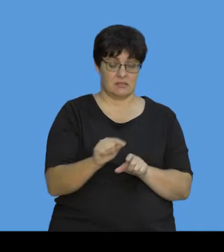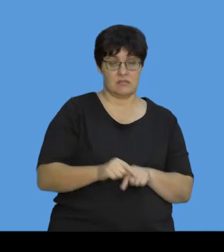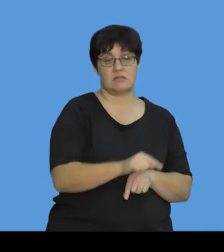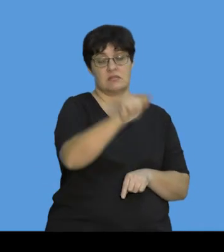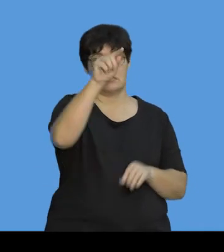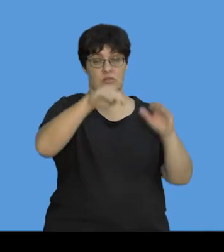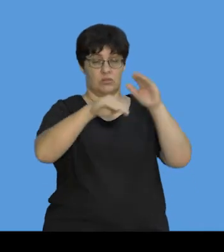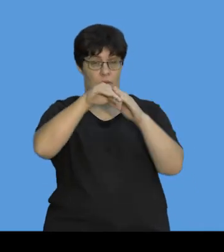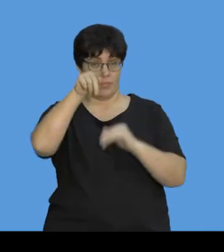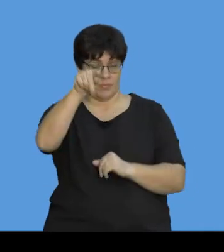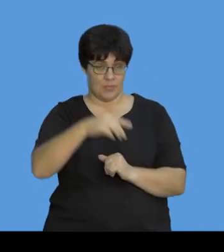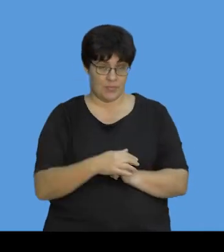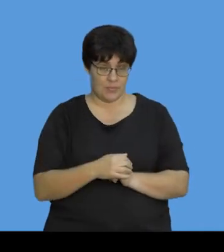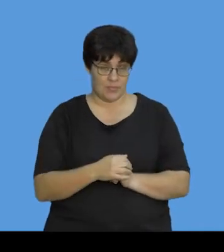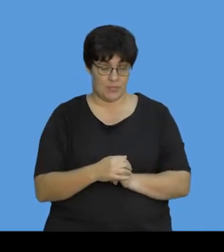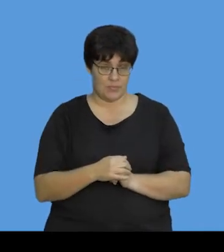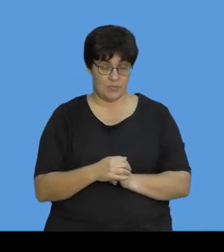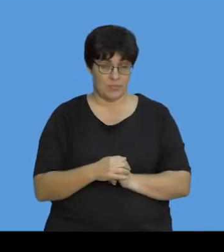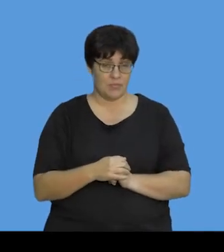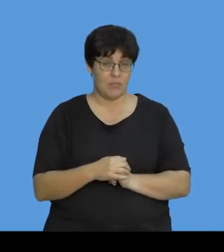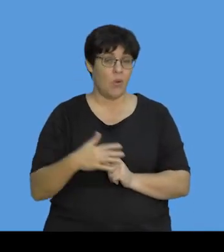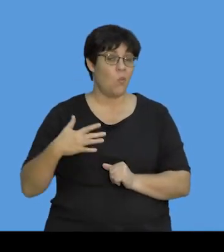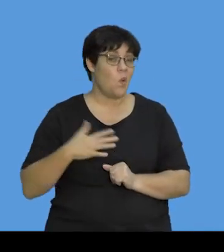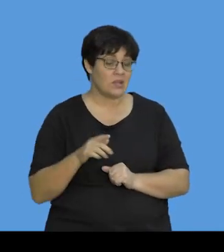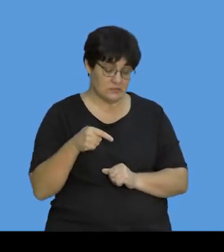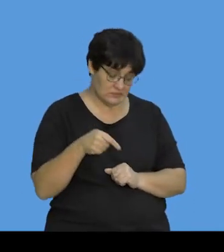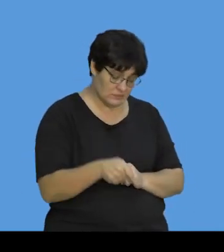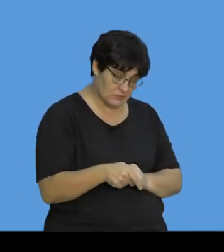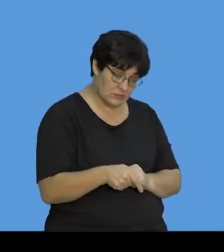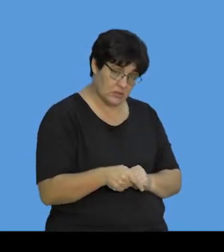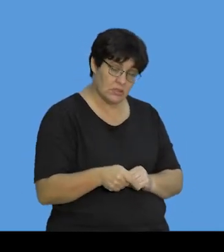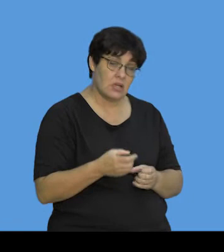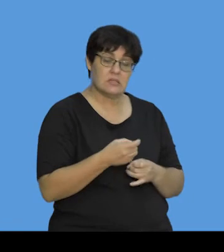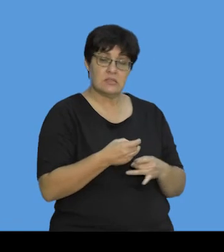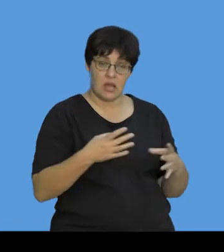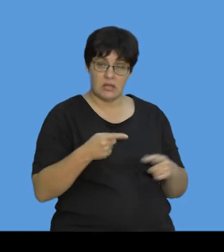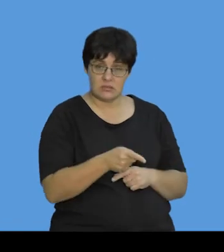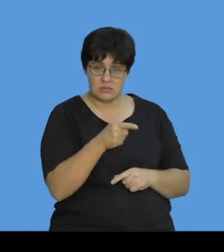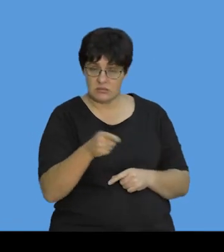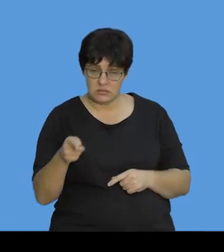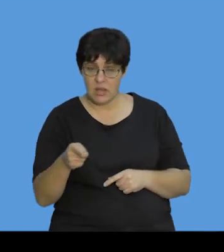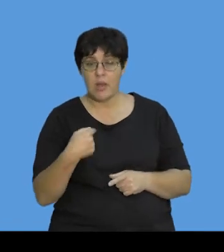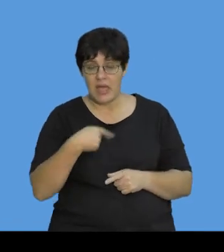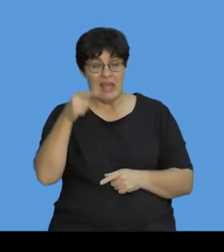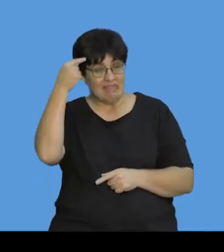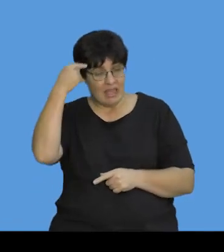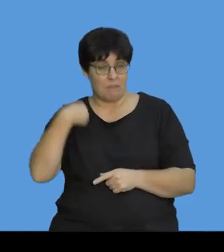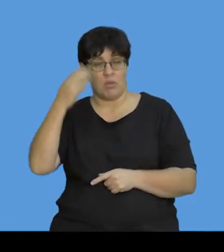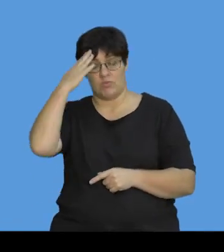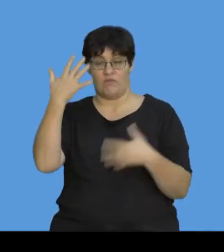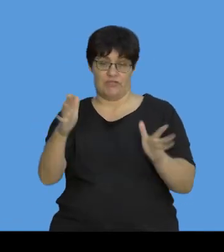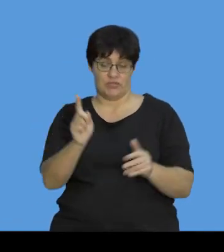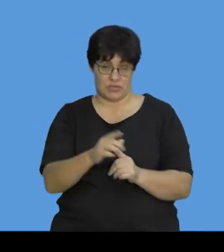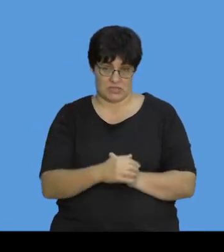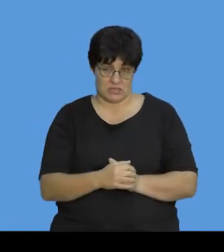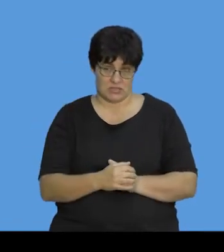top. We now need to sort out what is the implied pieces of information. The first